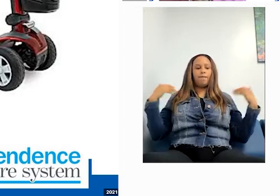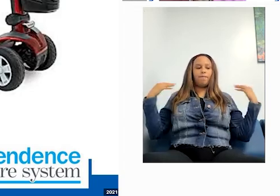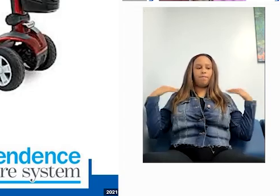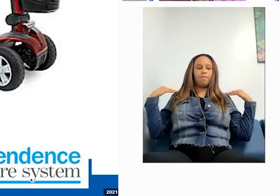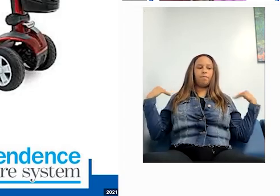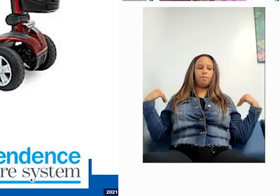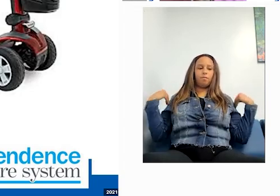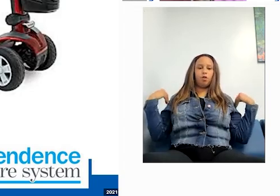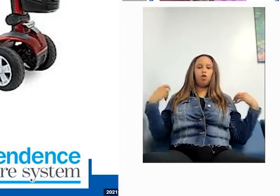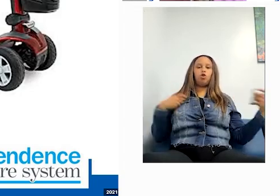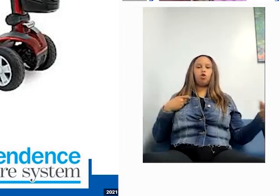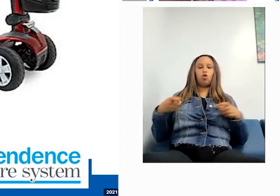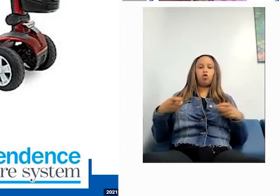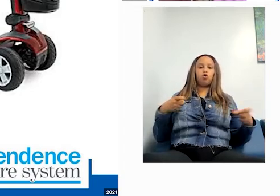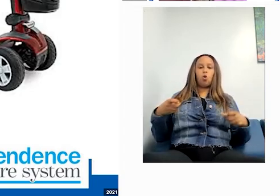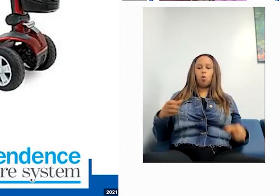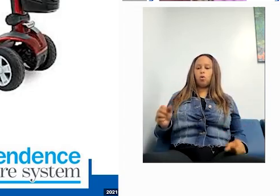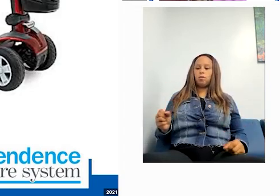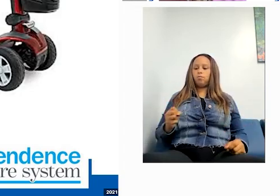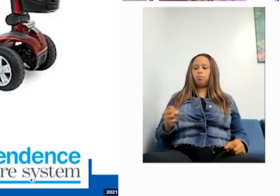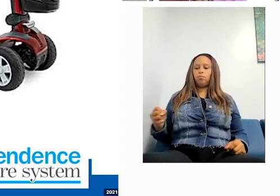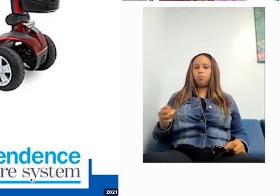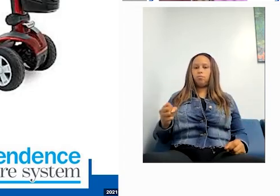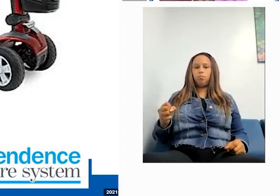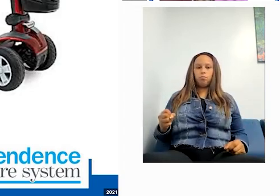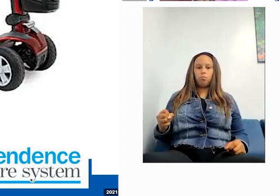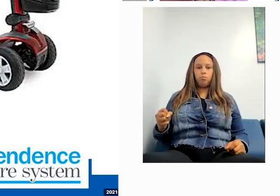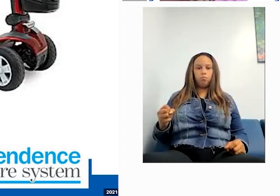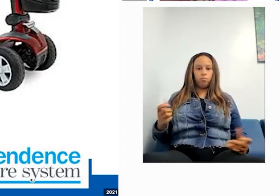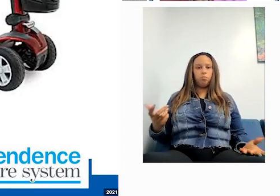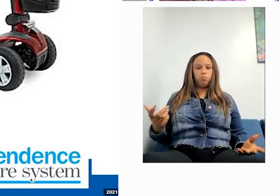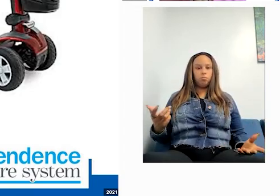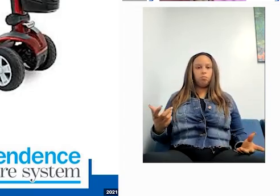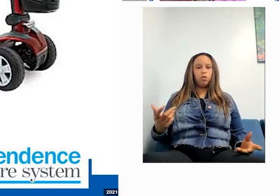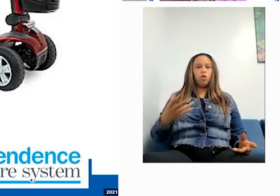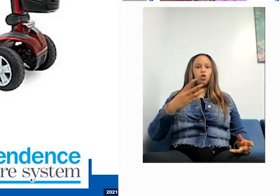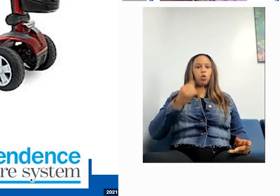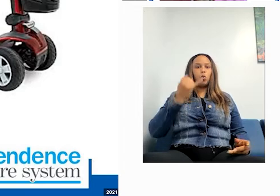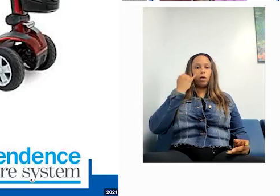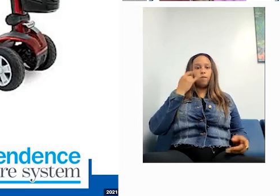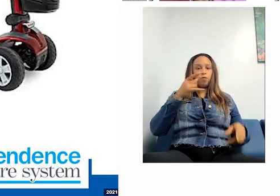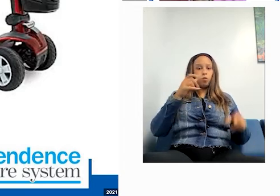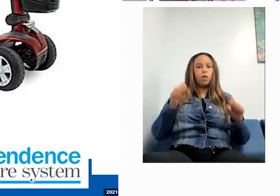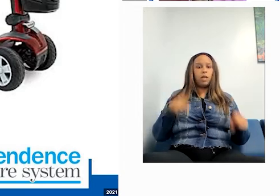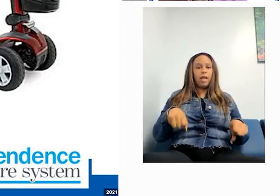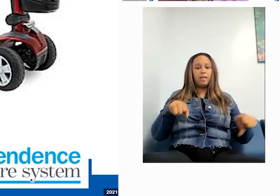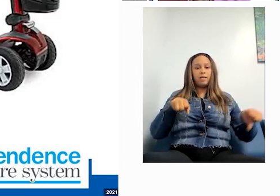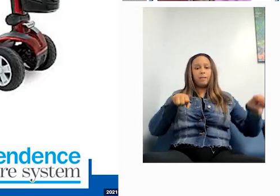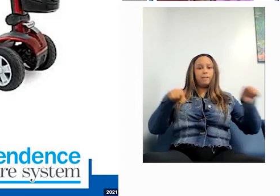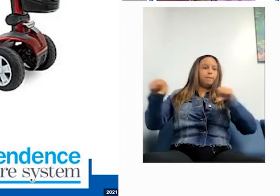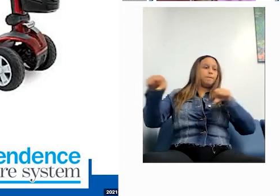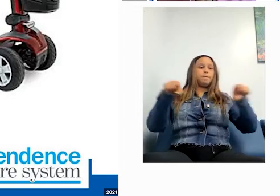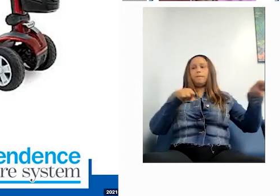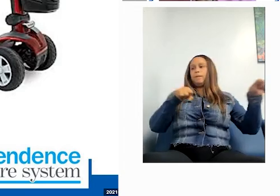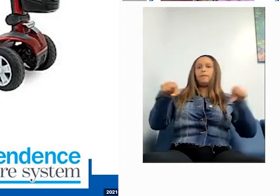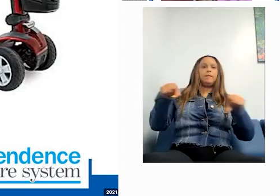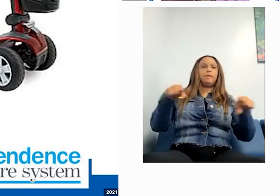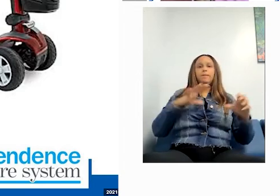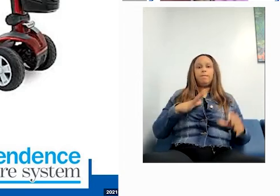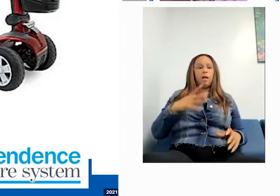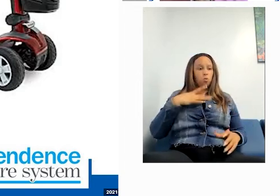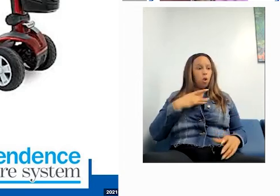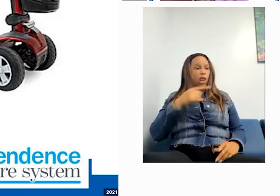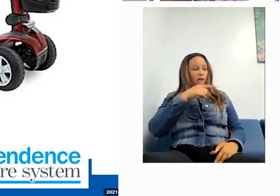to operate the tiller. So if you can do all of those things and you really like the look of the scooter,